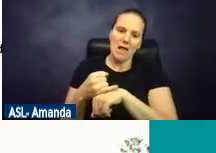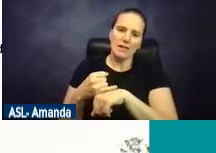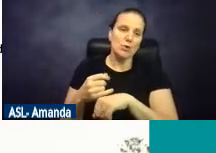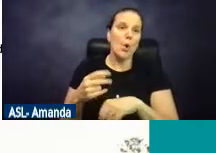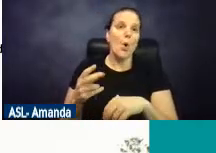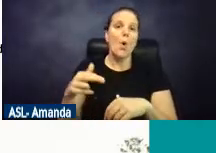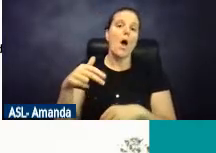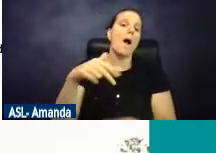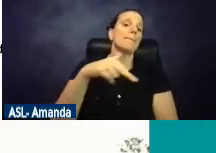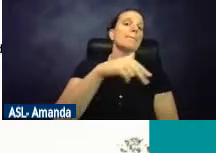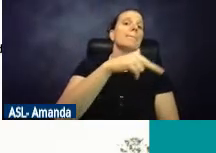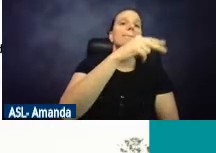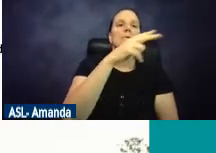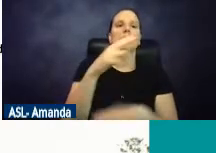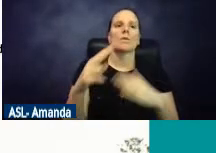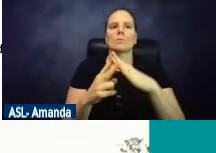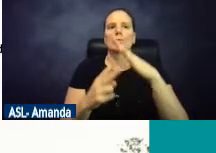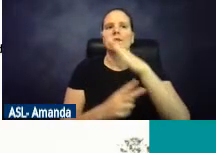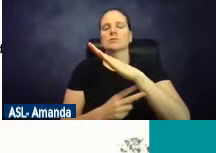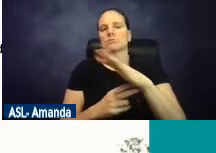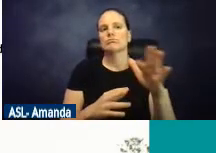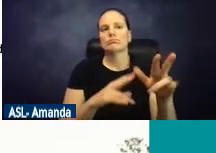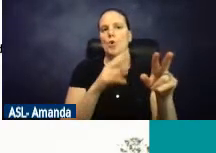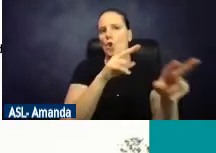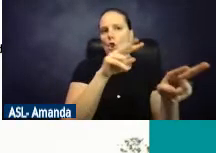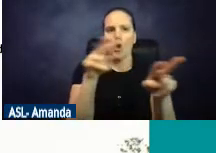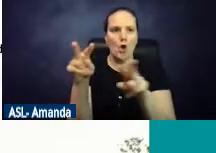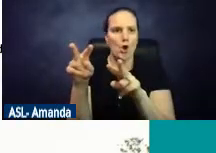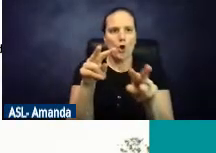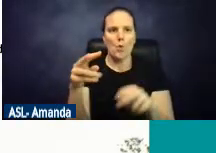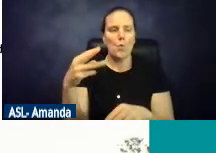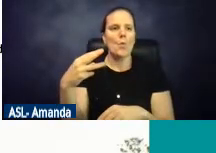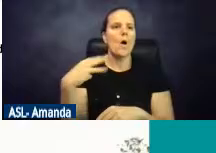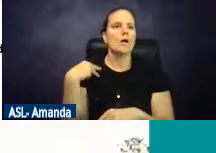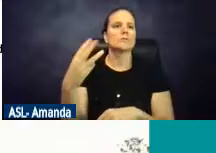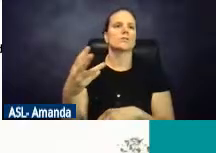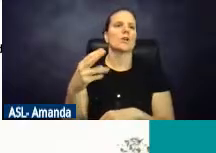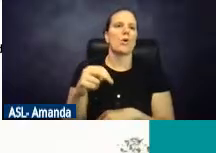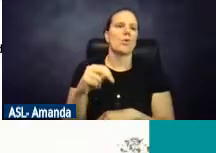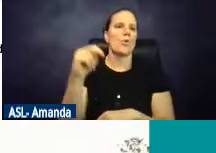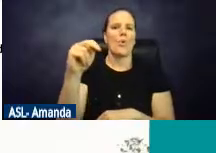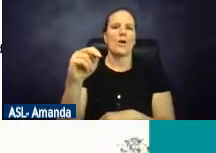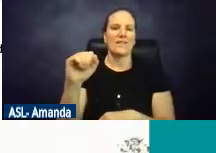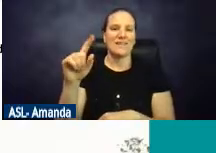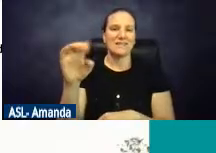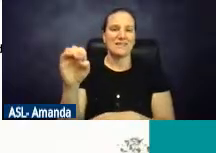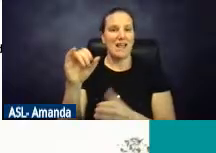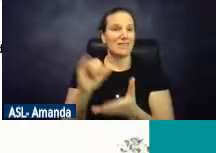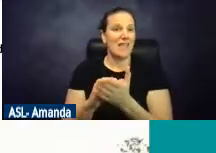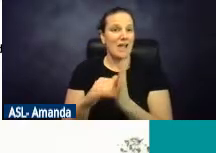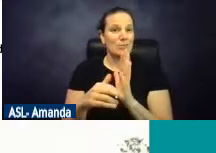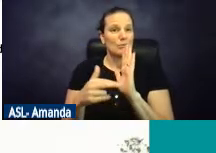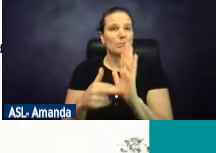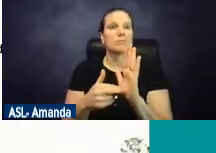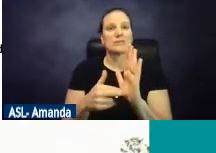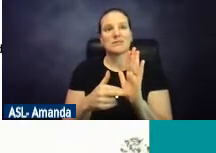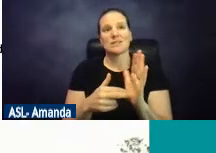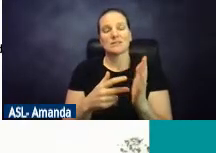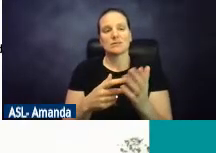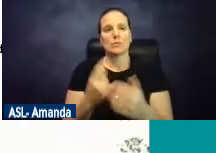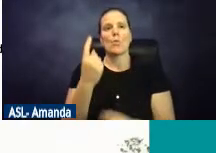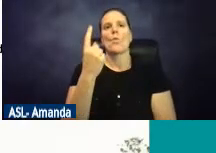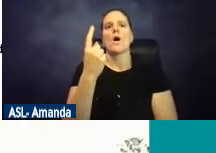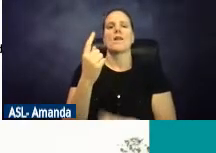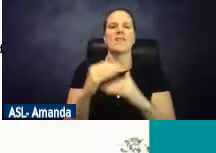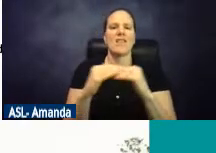level, looking across into Washington on the north side there. So representing, again, kind of a single level bridge,